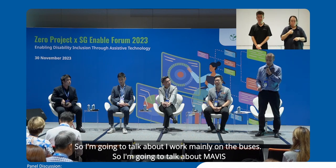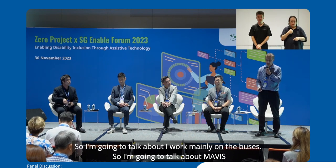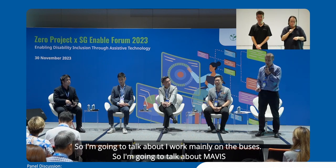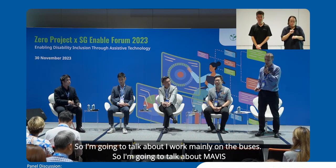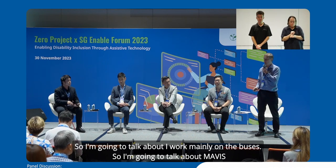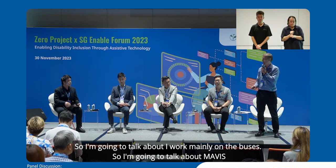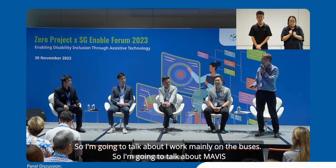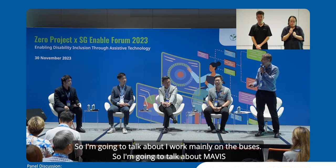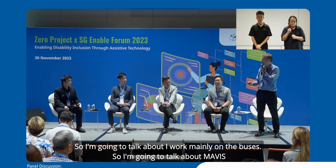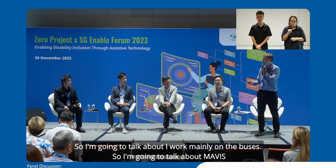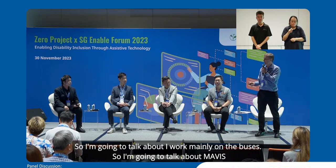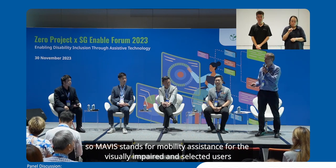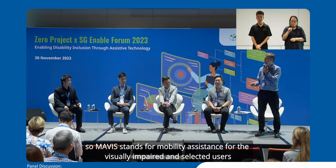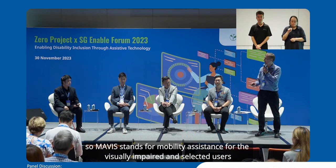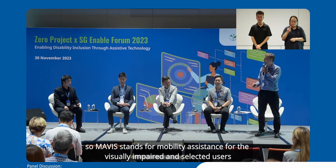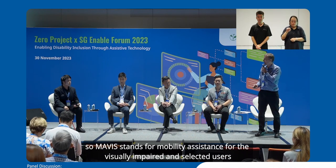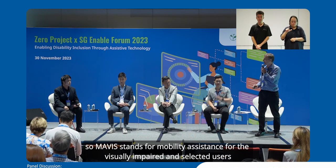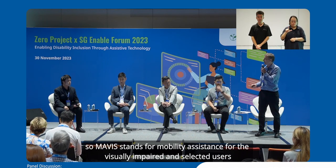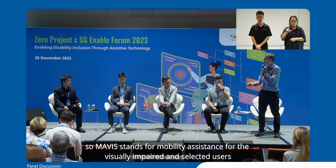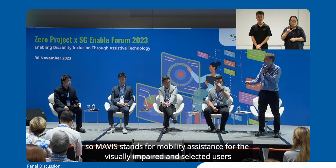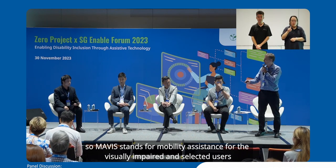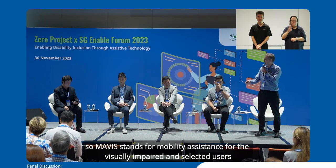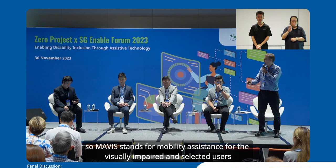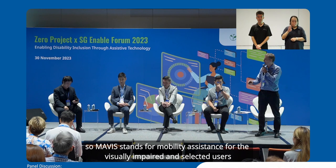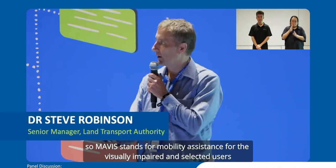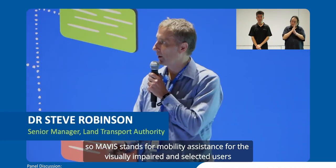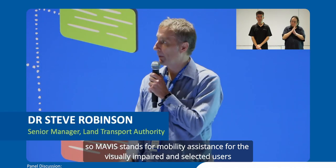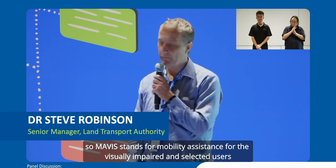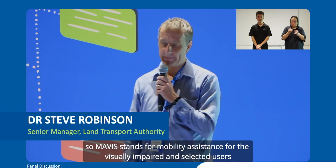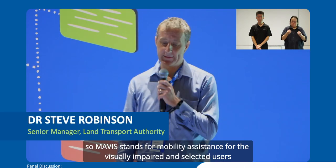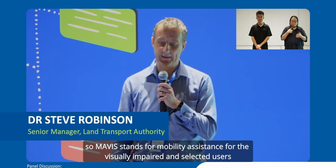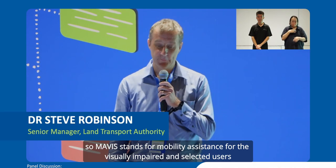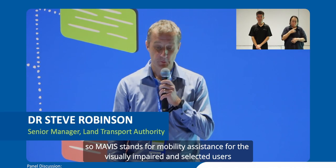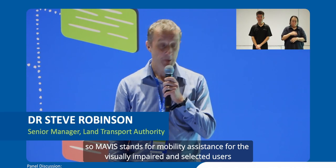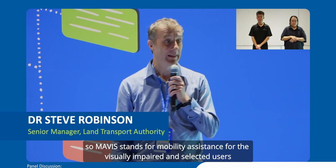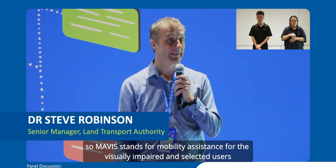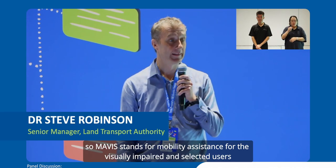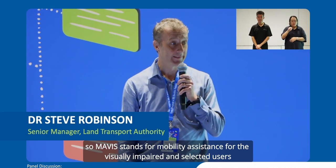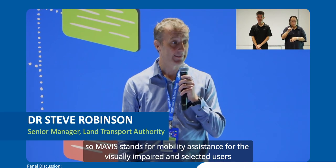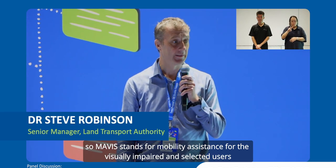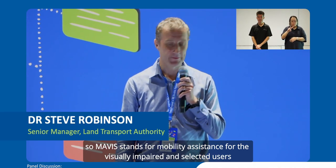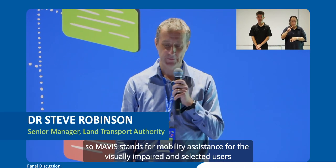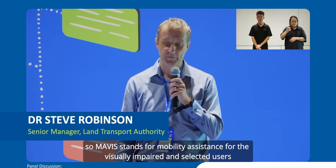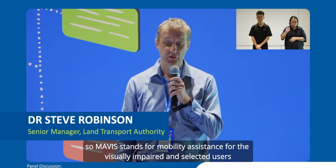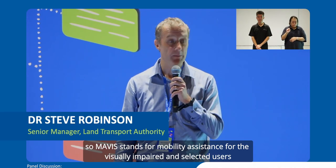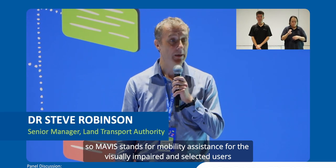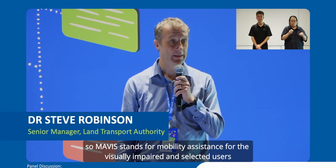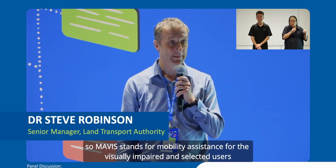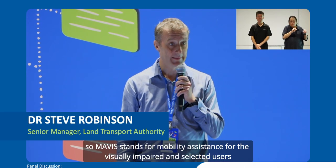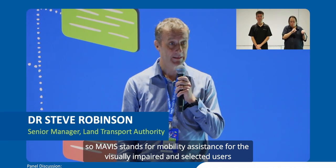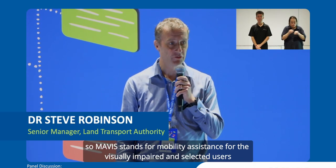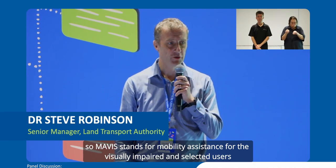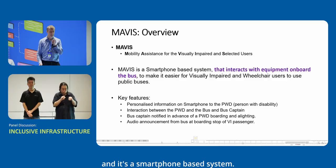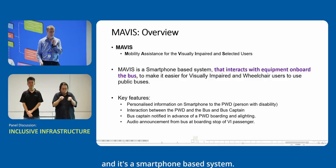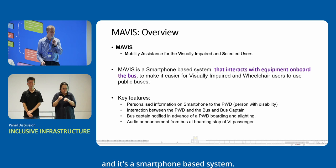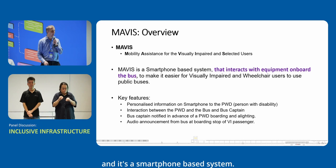So I'm going to talk about MAVIS. So MAVIS stands for mobility assistance for the visually impaired and